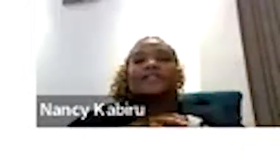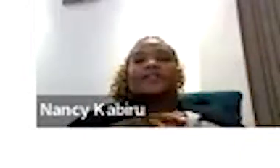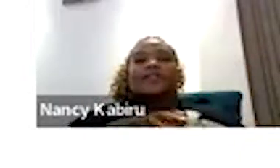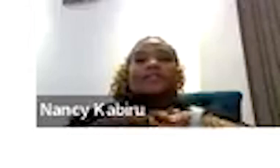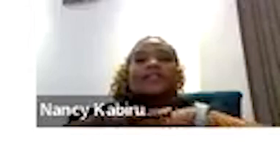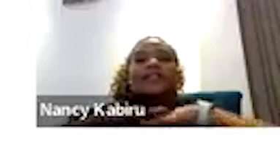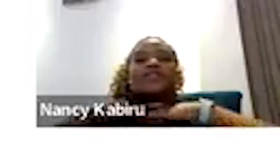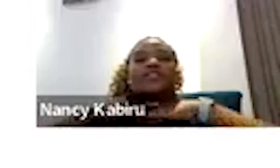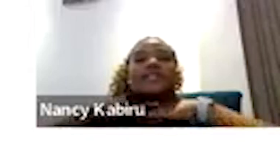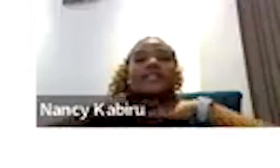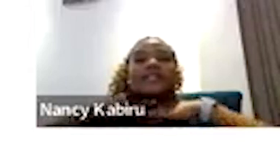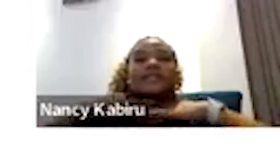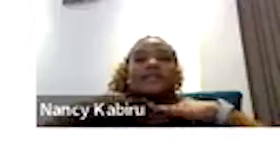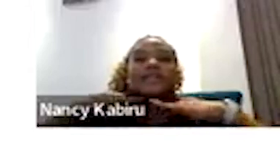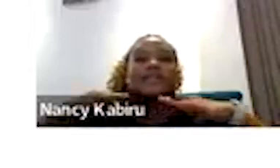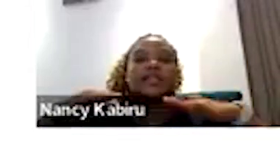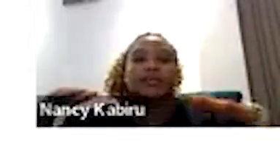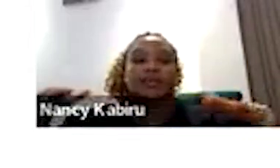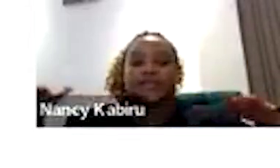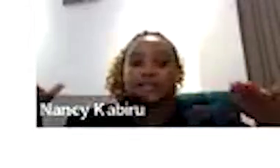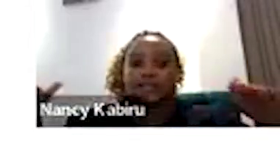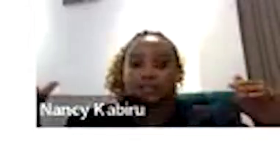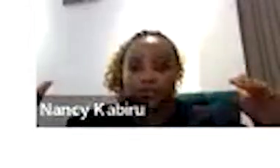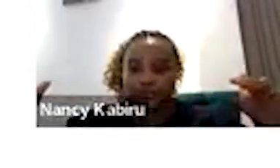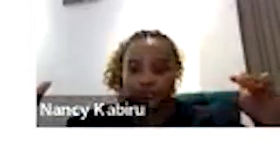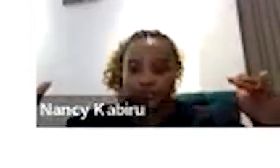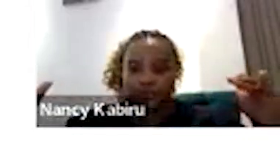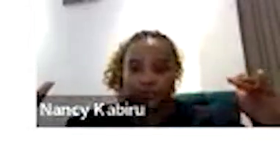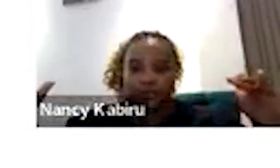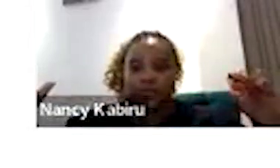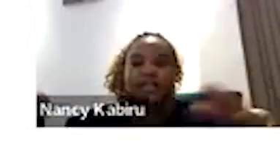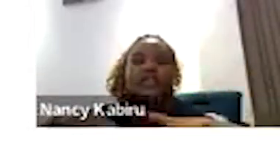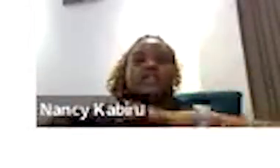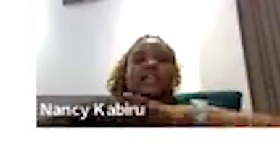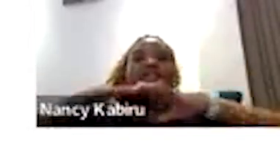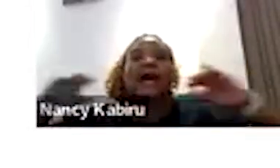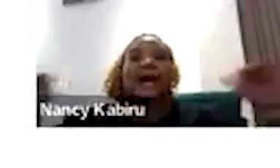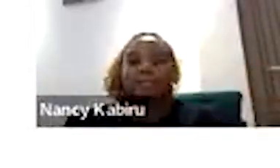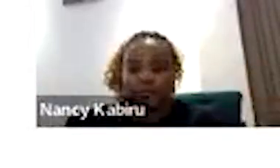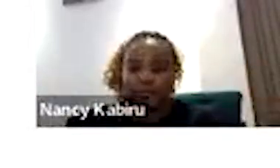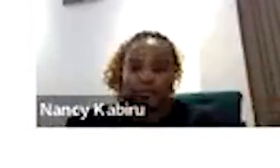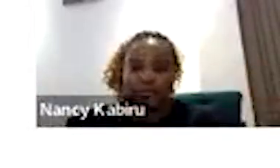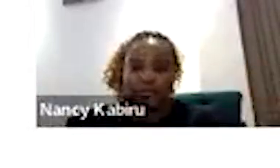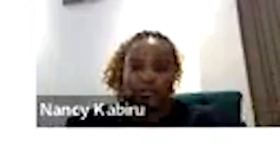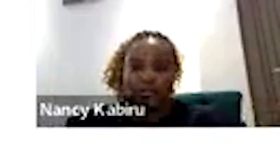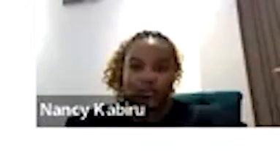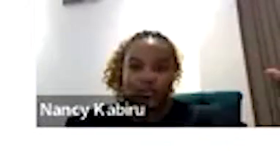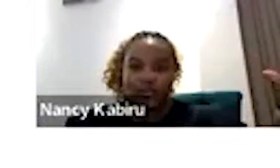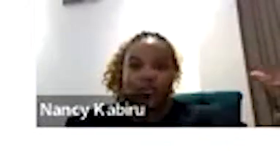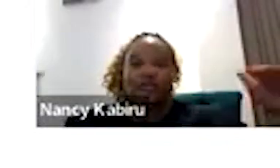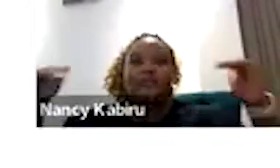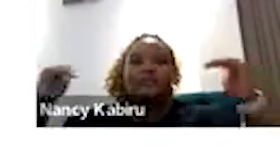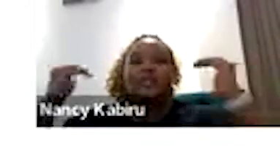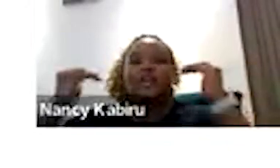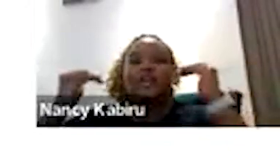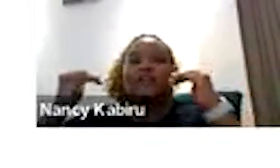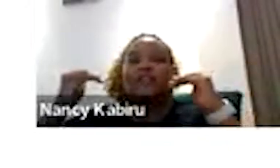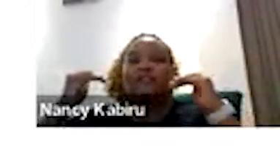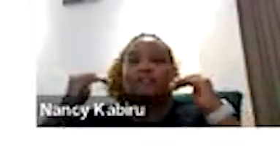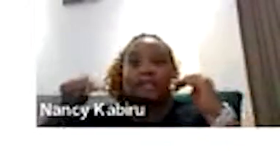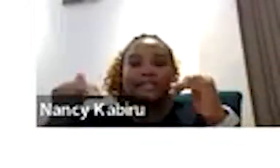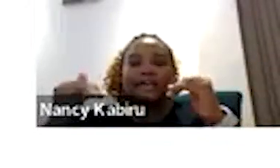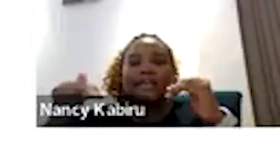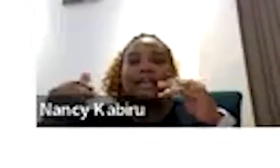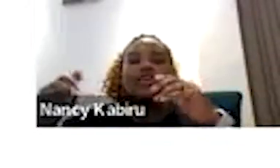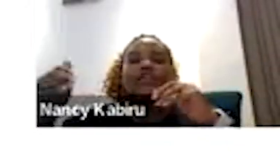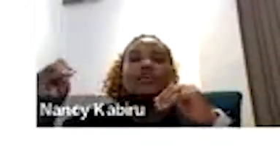mental health does not mean that you're just experiencing positive emotions, that you're just happy, Good mental